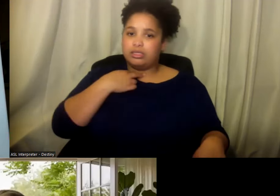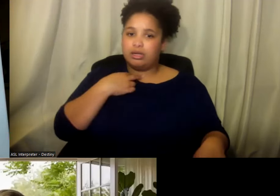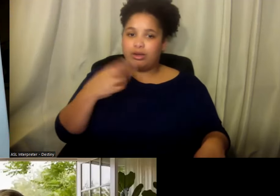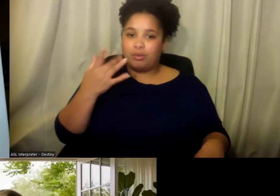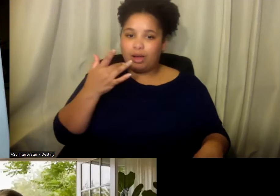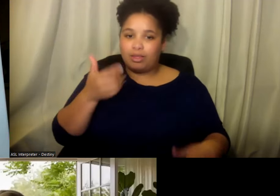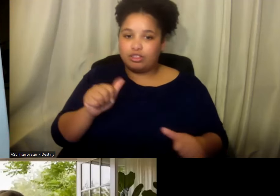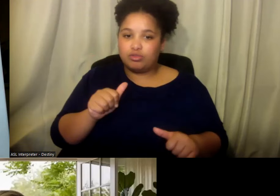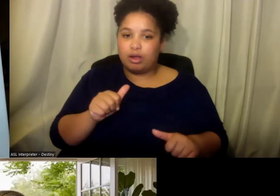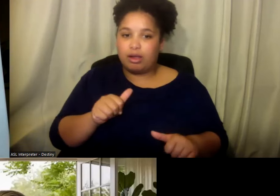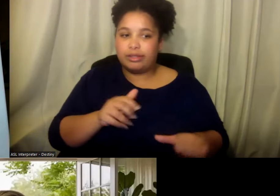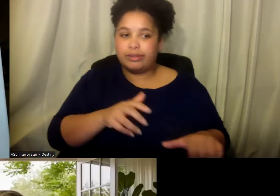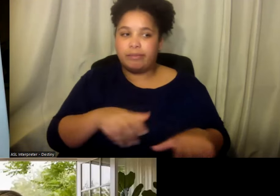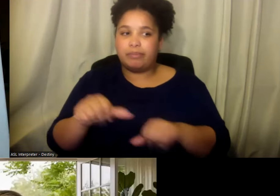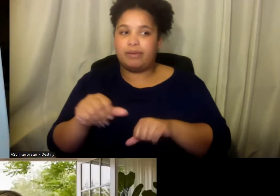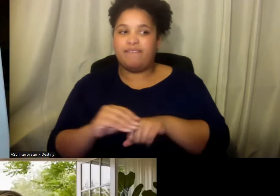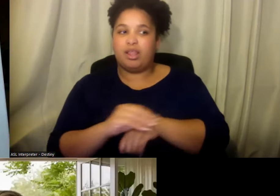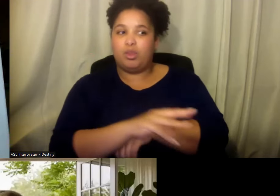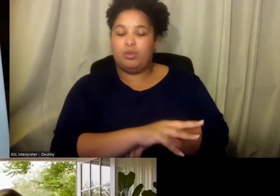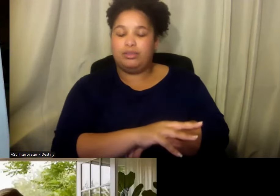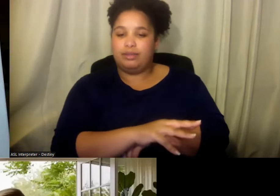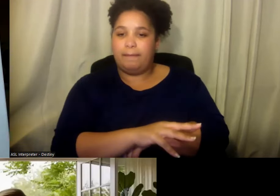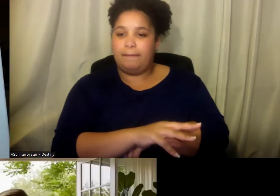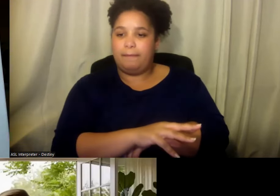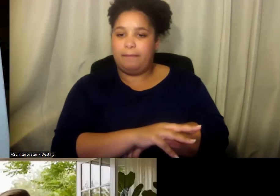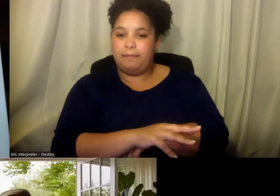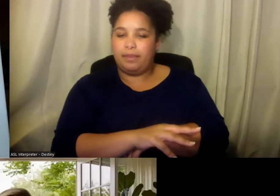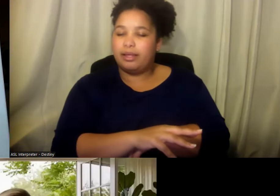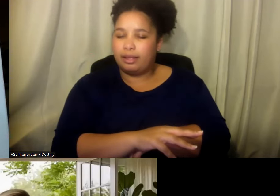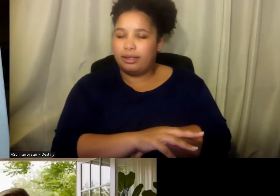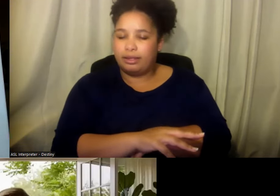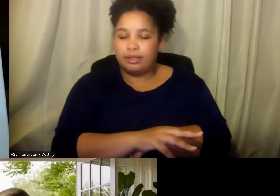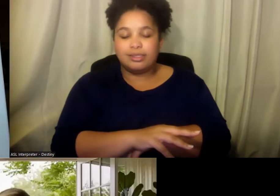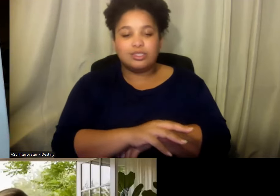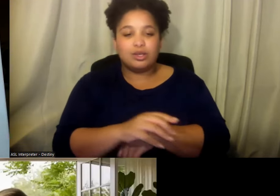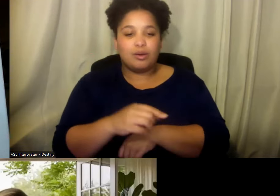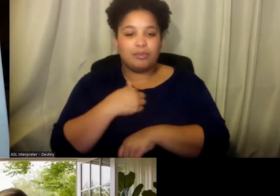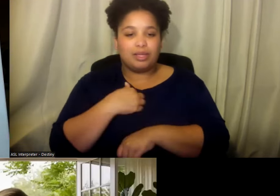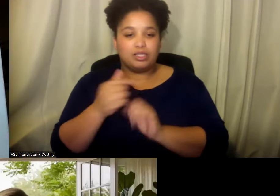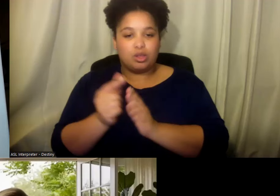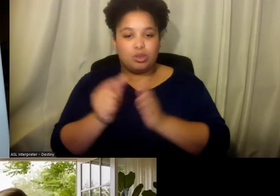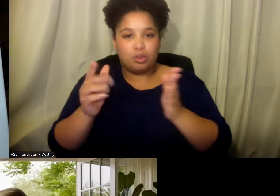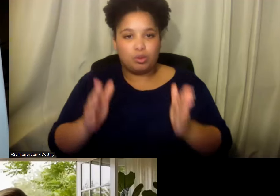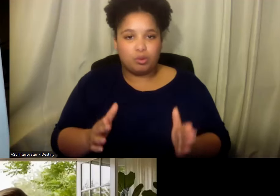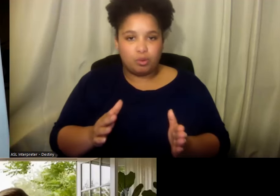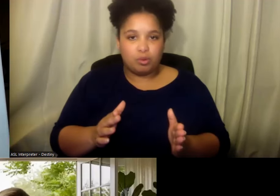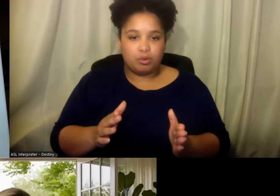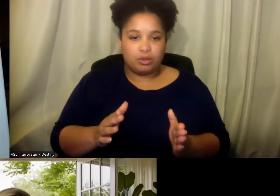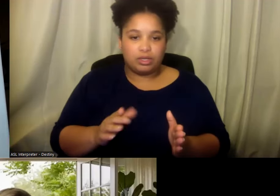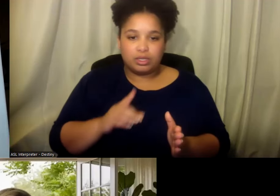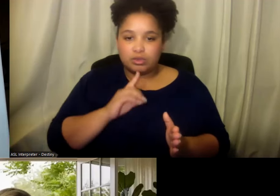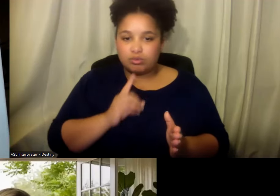to exert undue influence over them. So just as I, as an attorney, it is